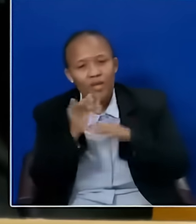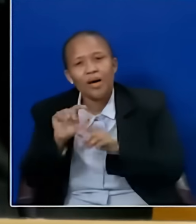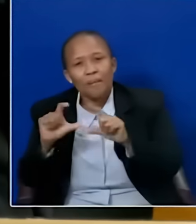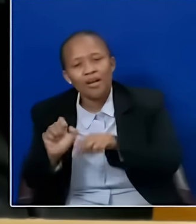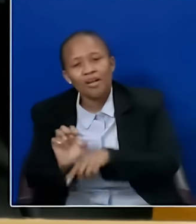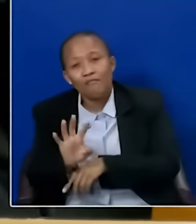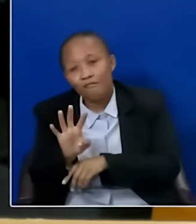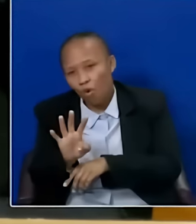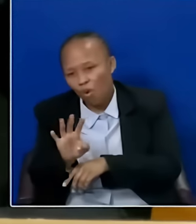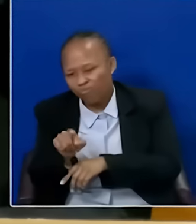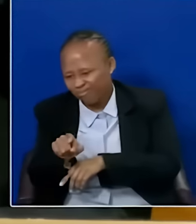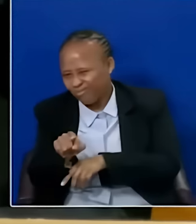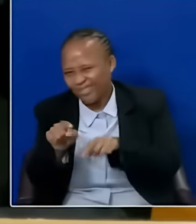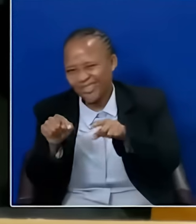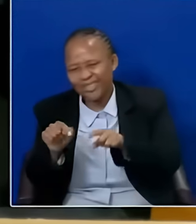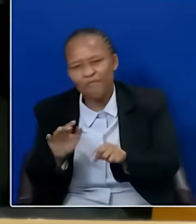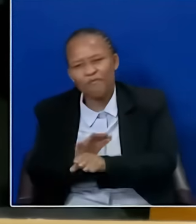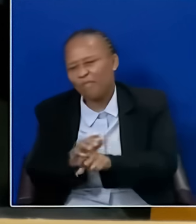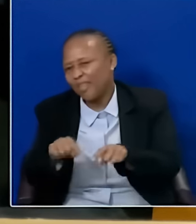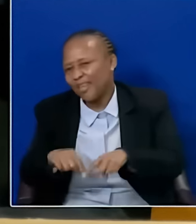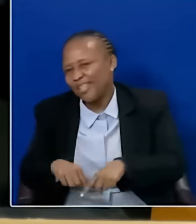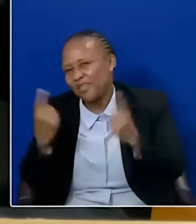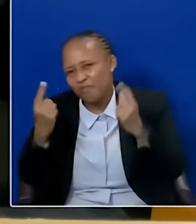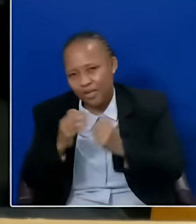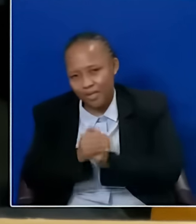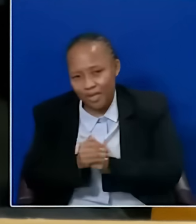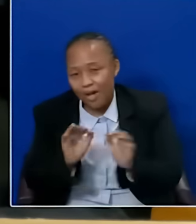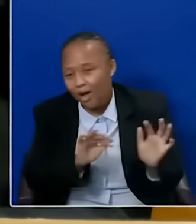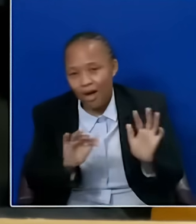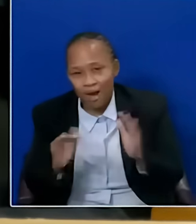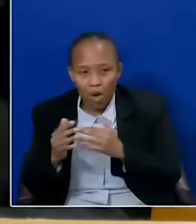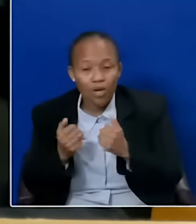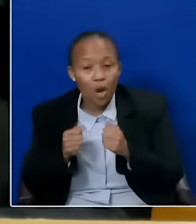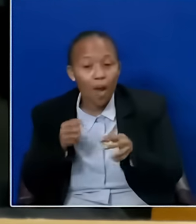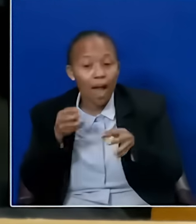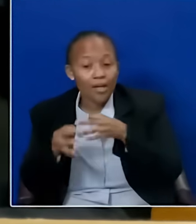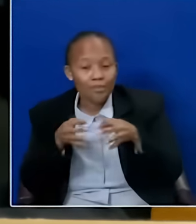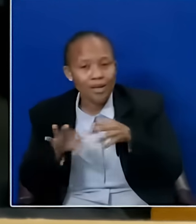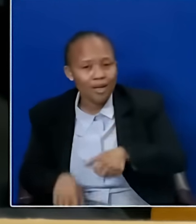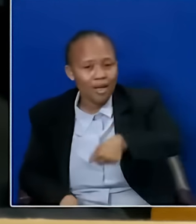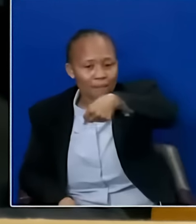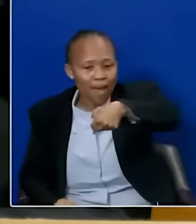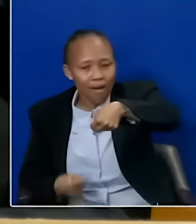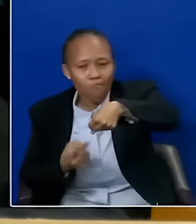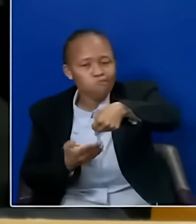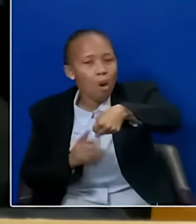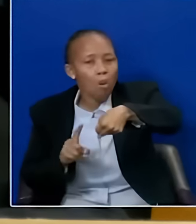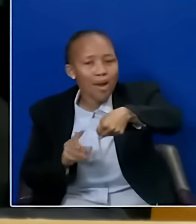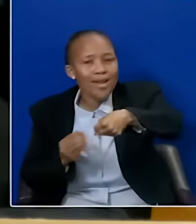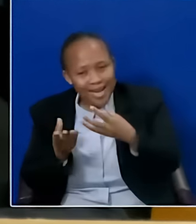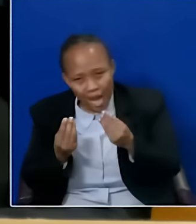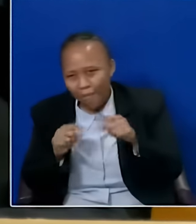different bag where he describes what's in that bag. It's a different number. And he describes what he